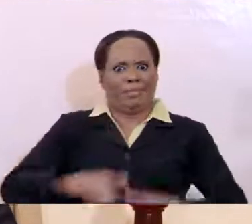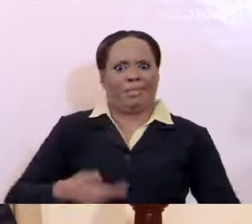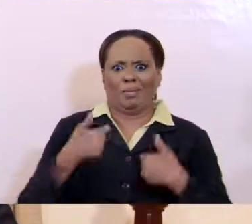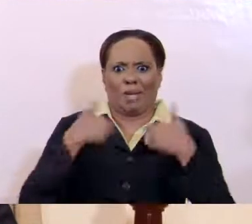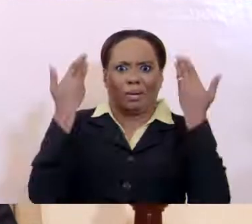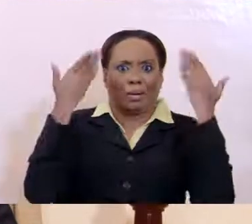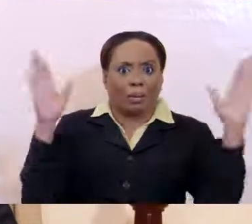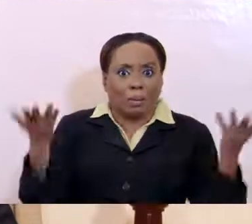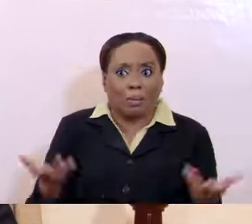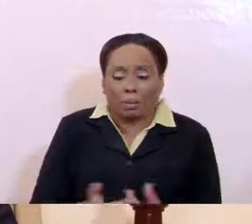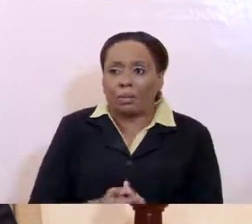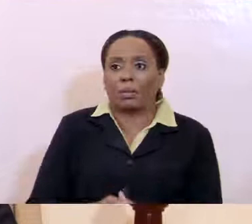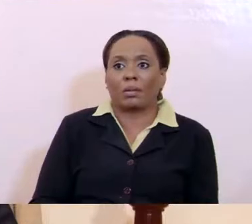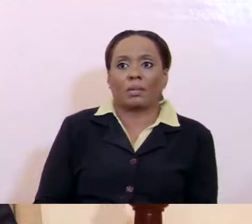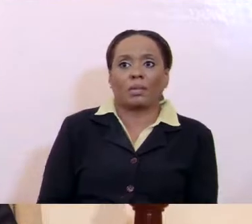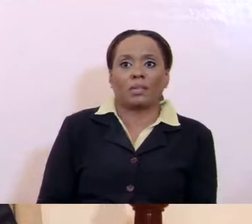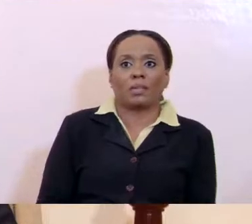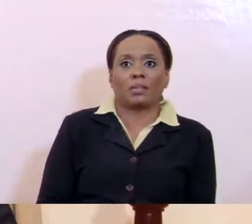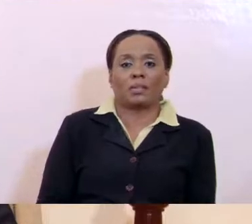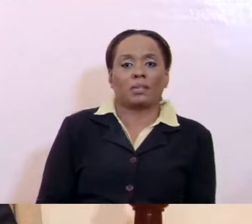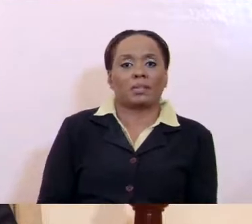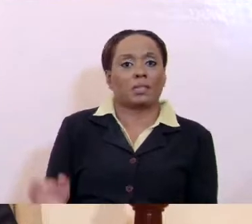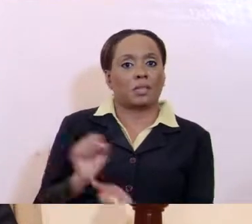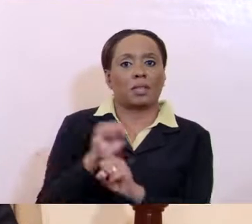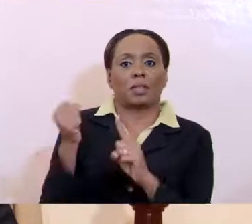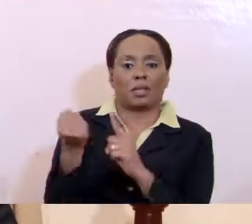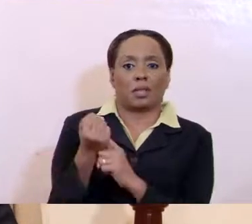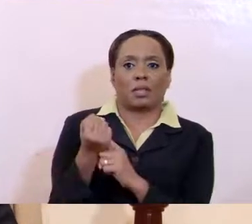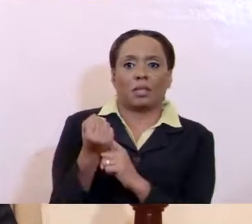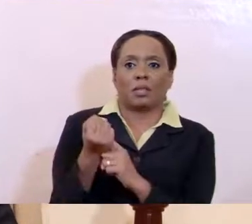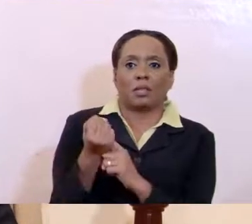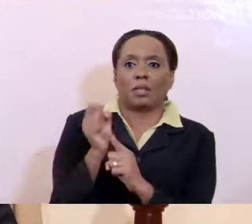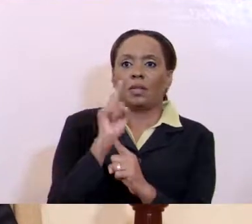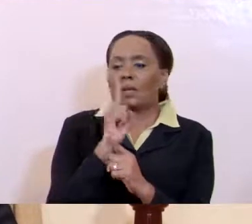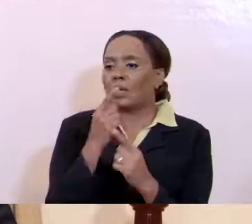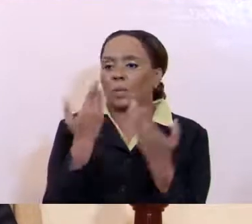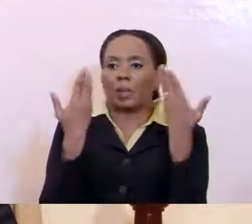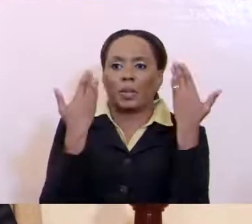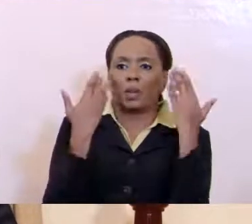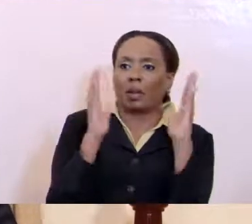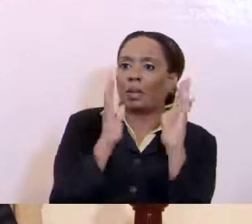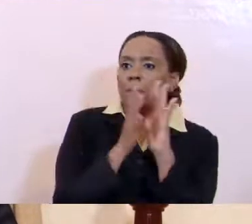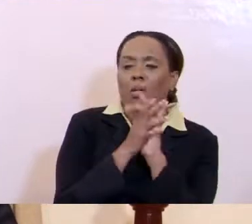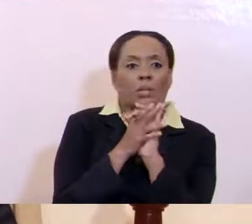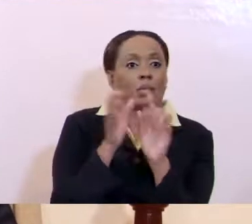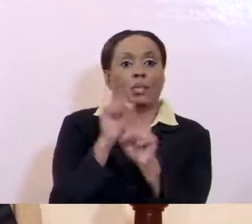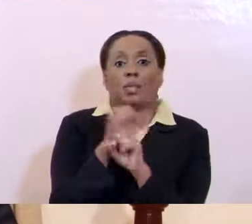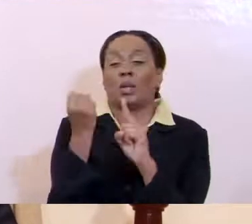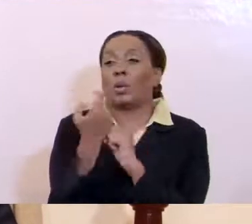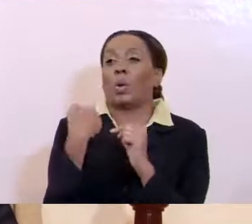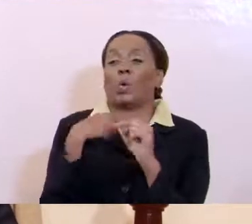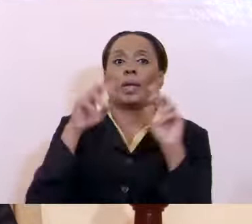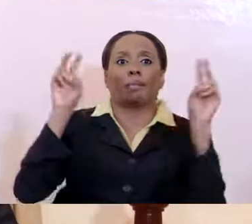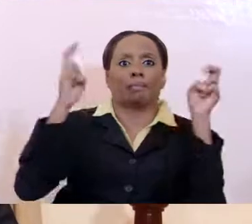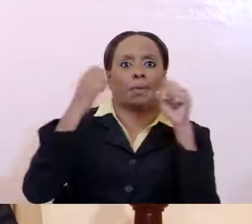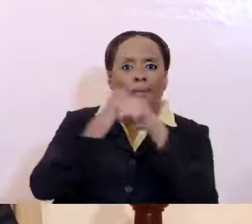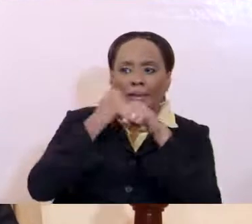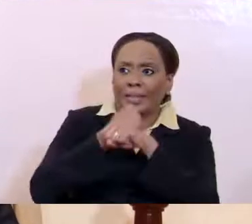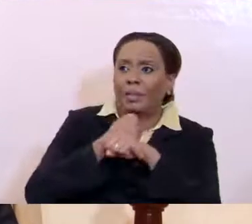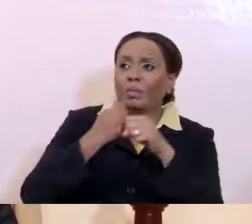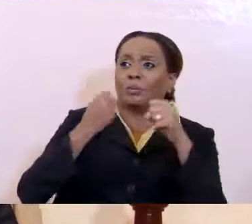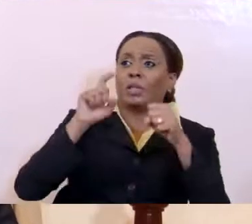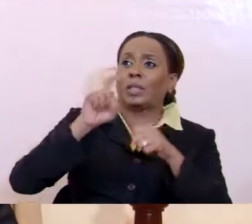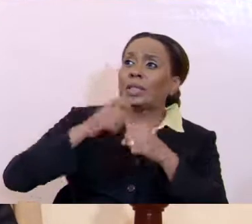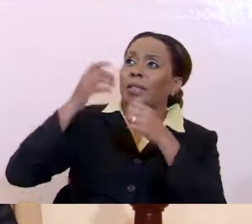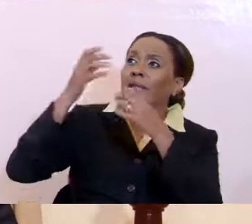specifics. And the reality of the situation is it's a dog-eat-dog world out there, and we are fighting to get vaccines.